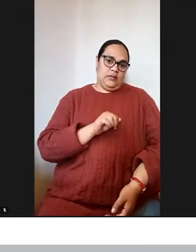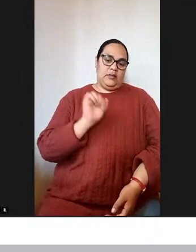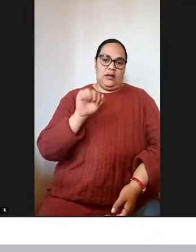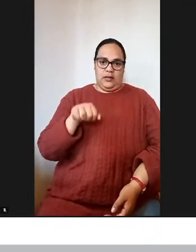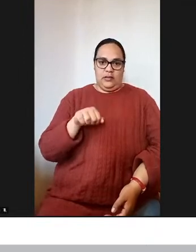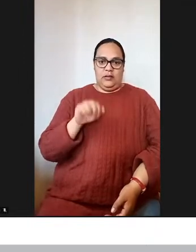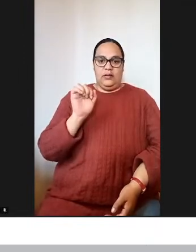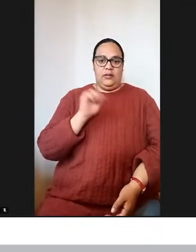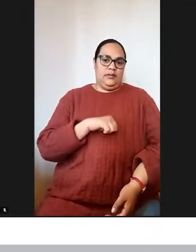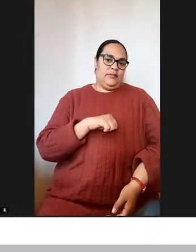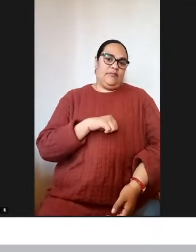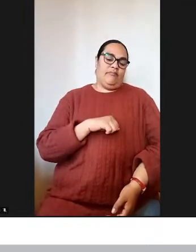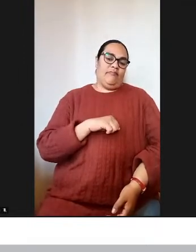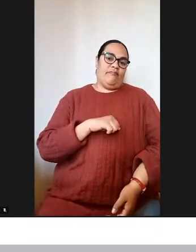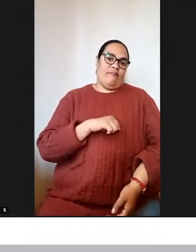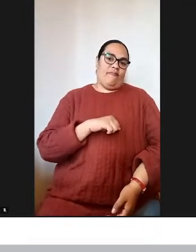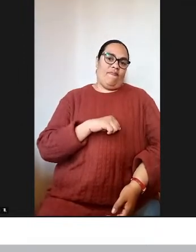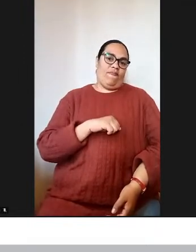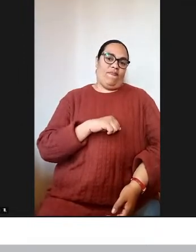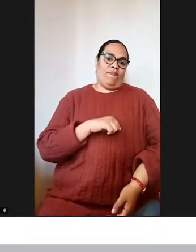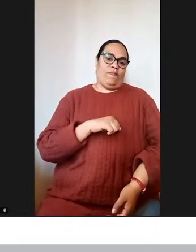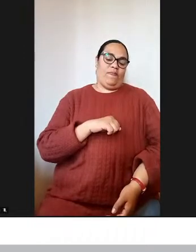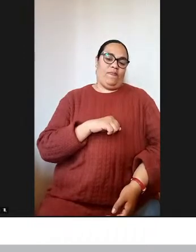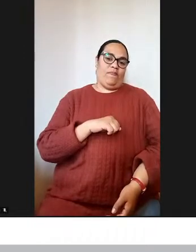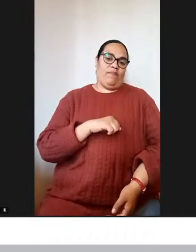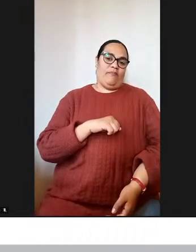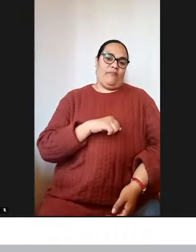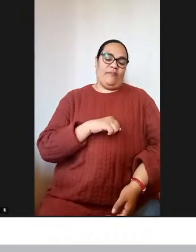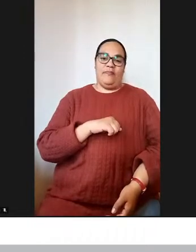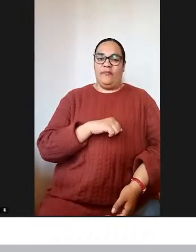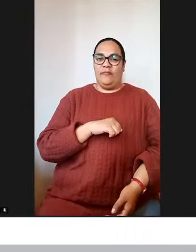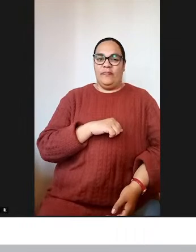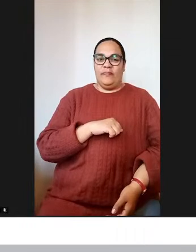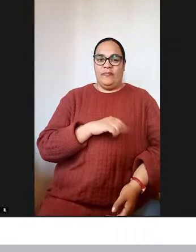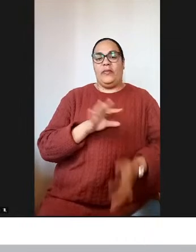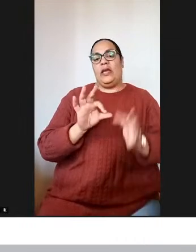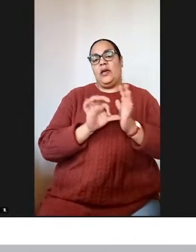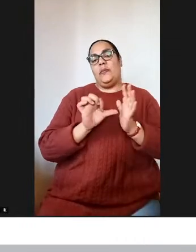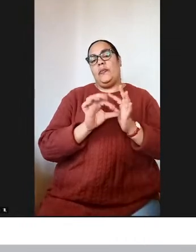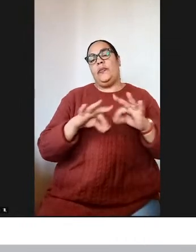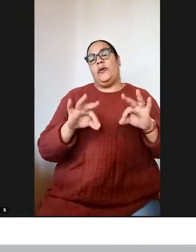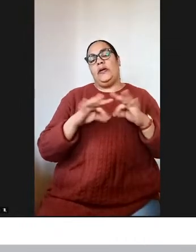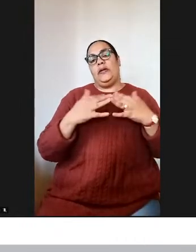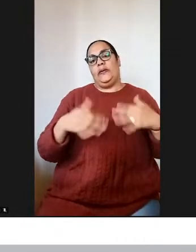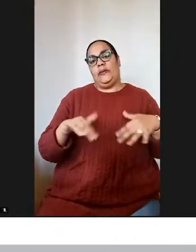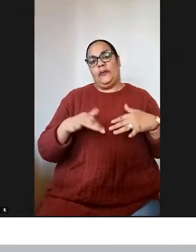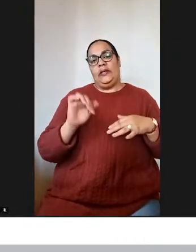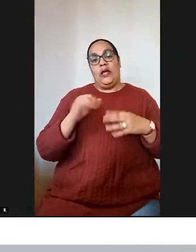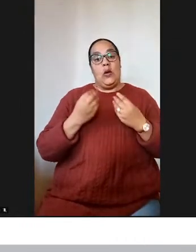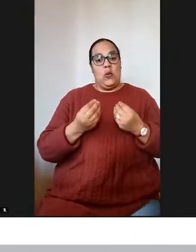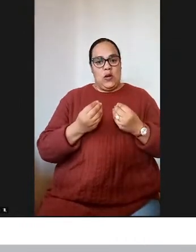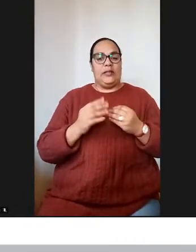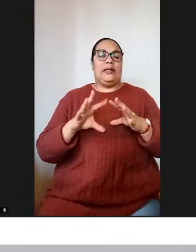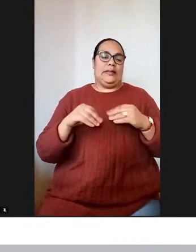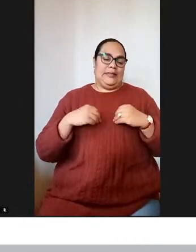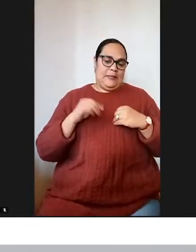Yes. Okay. Very important, yes, member. WhatsApp is also